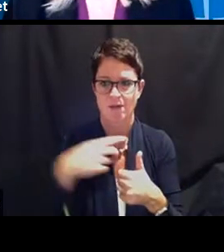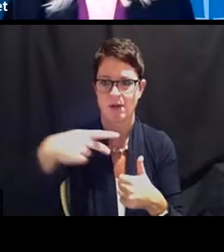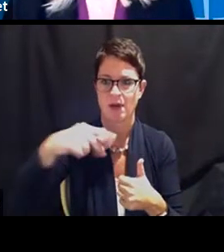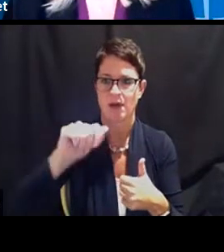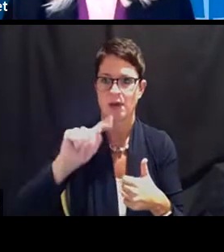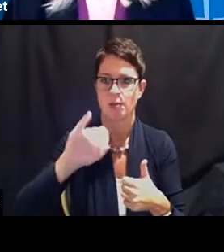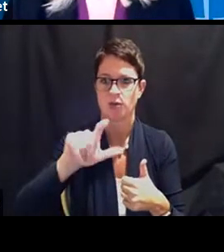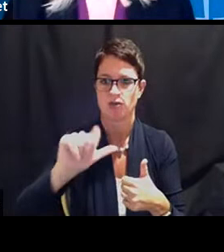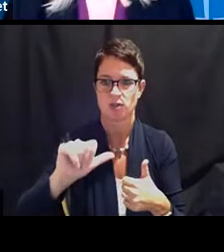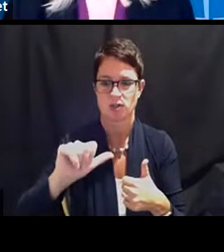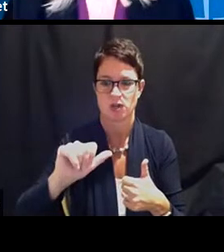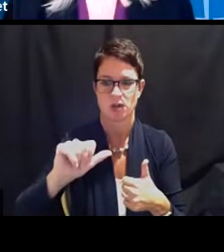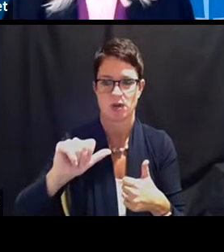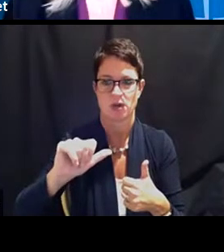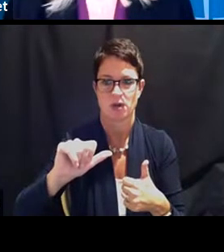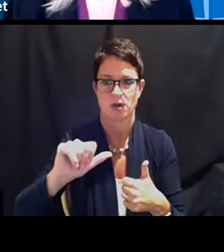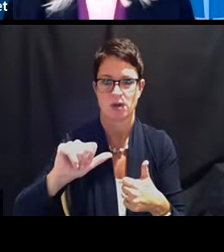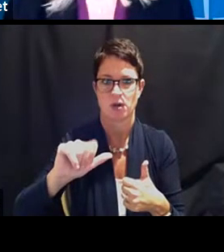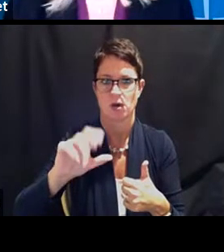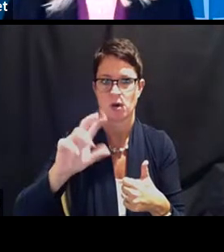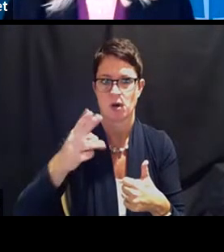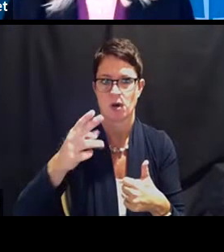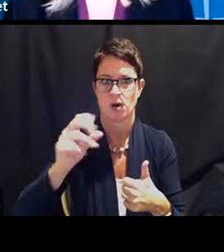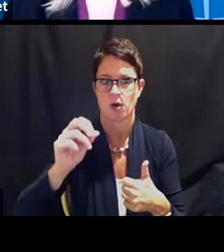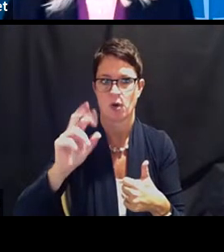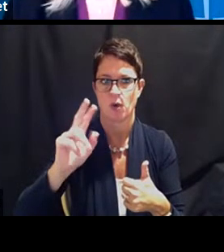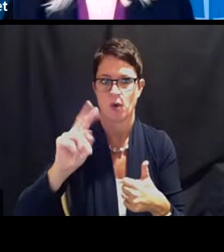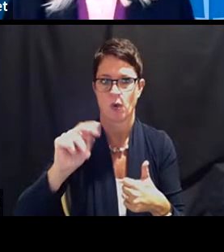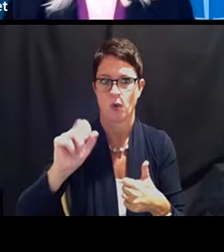Patricia Ornst.